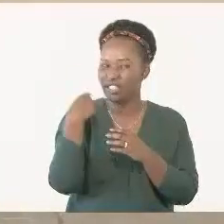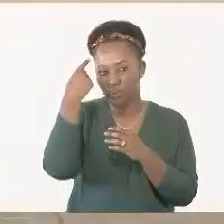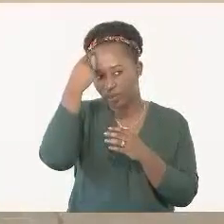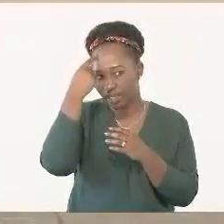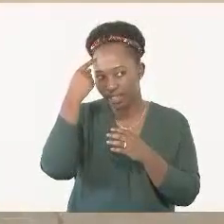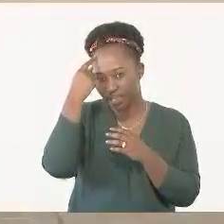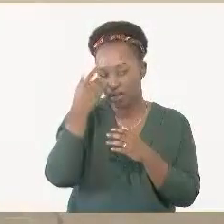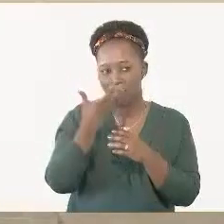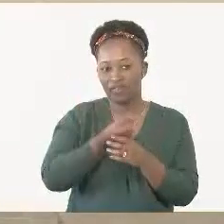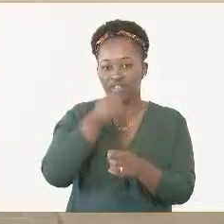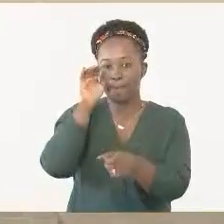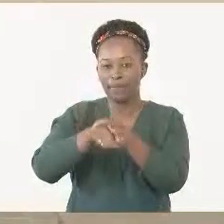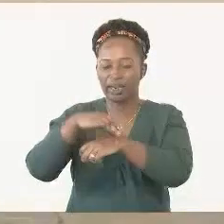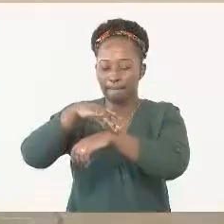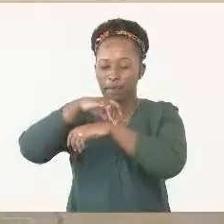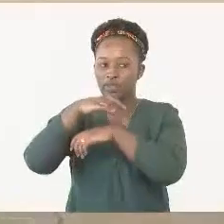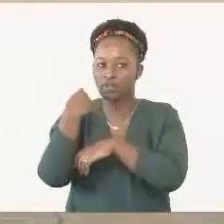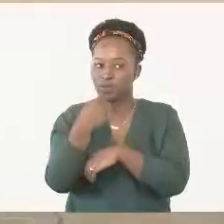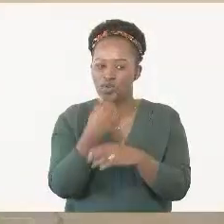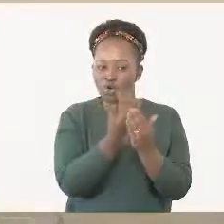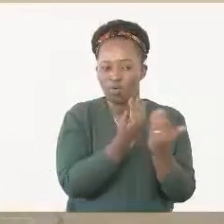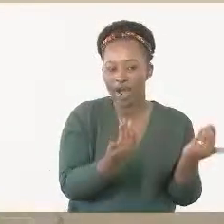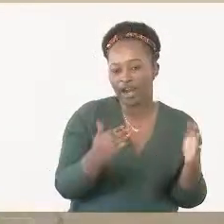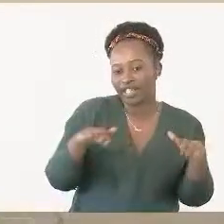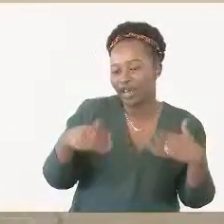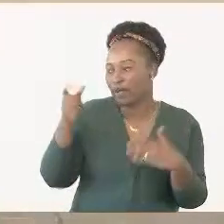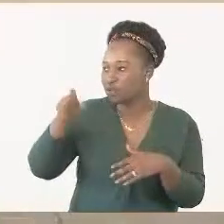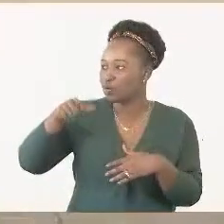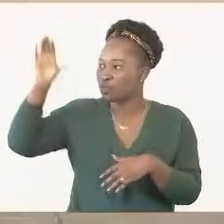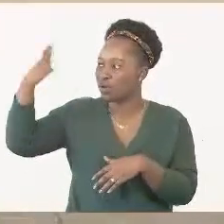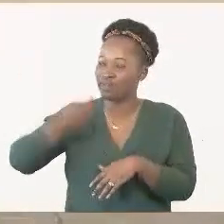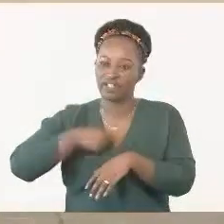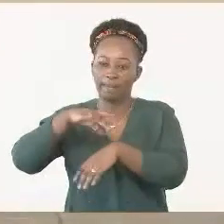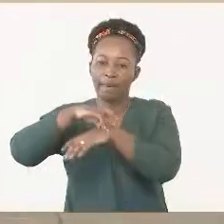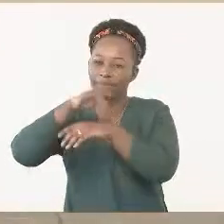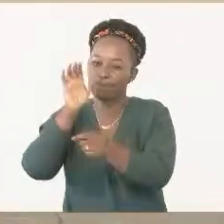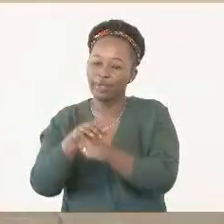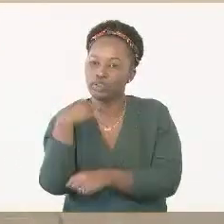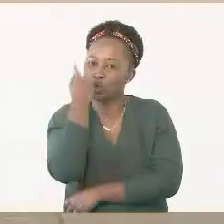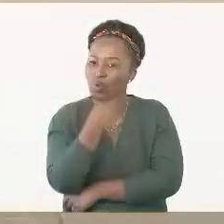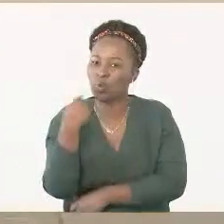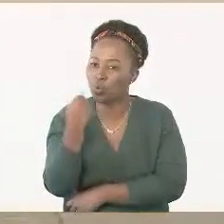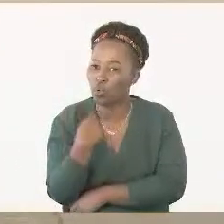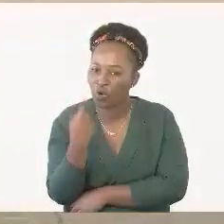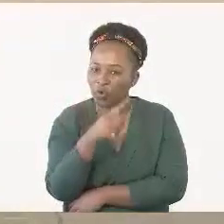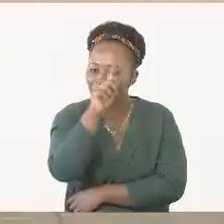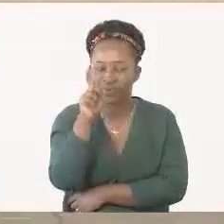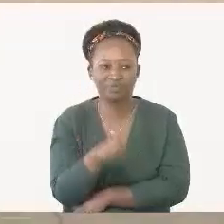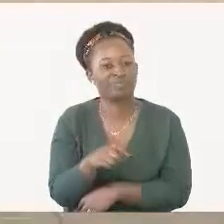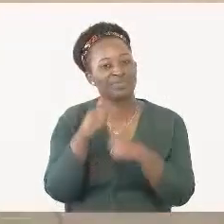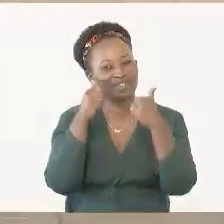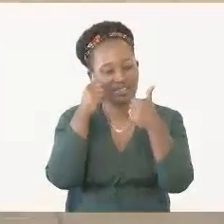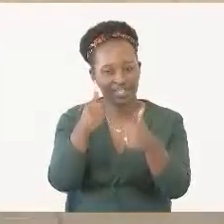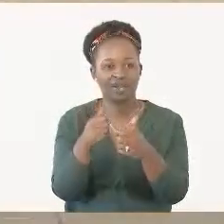have many bones? The baby or the old person? Excellent, the